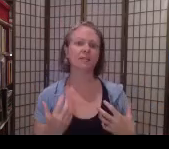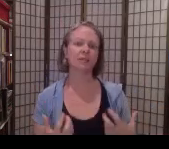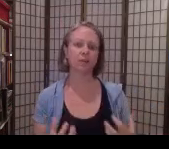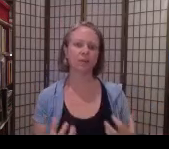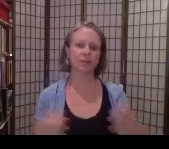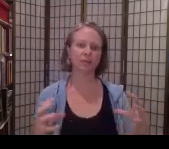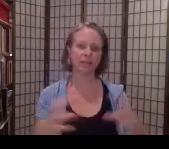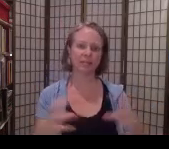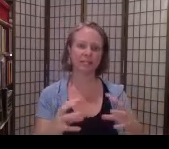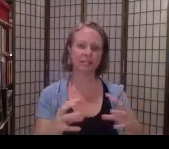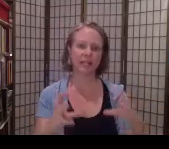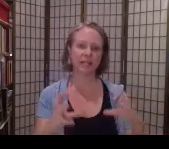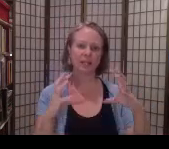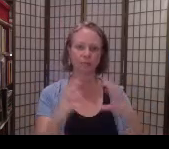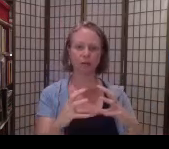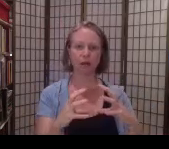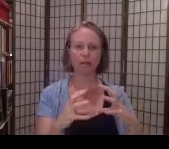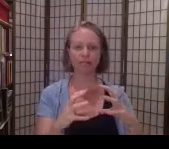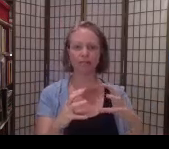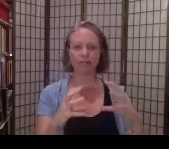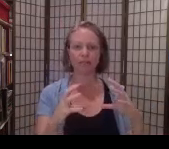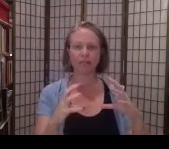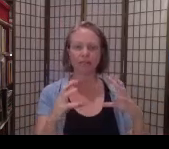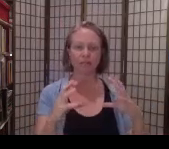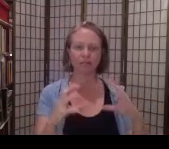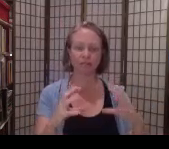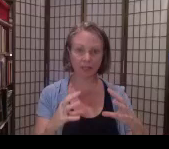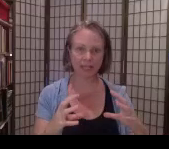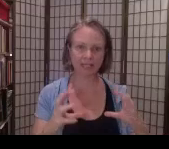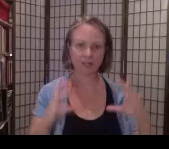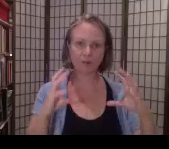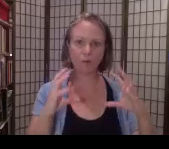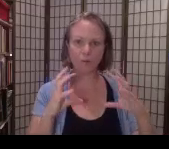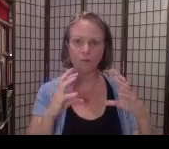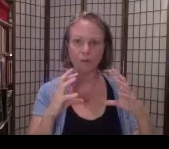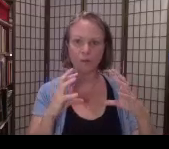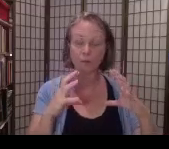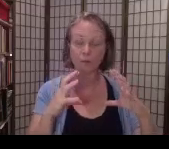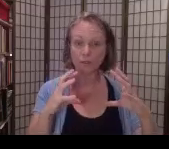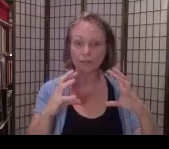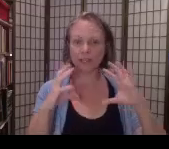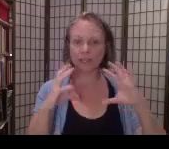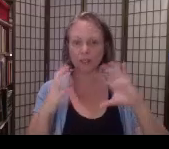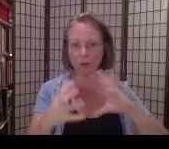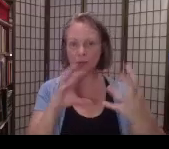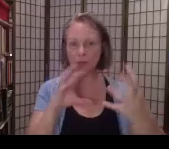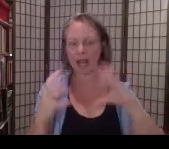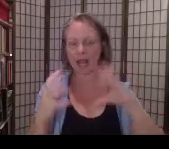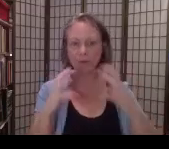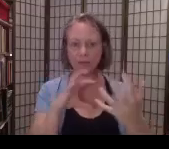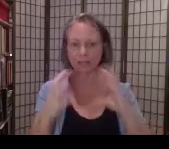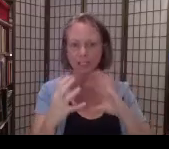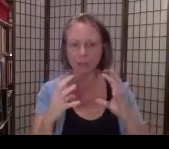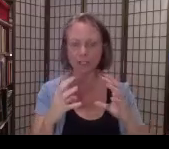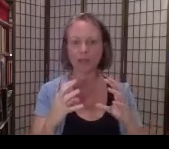It feels like the coronavirus thing, it says, has brought to light the whole, like the world, the global, how